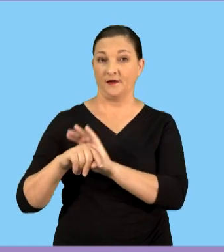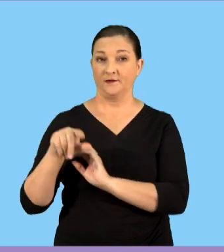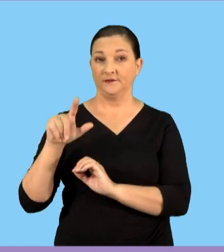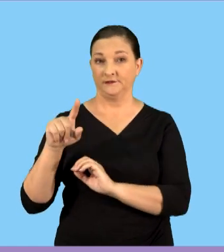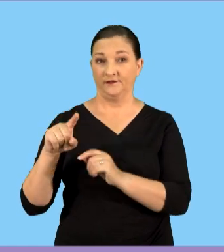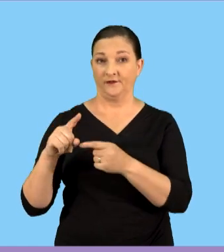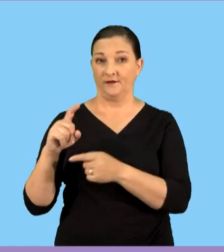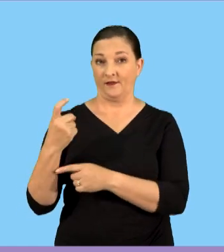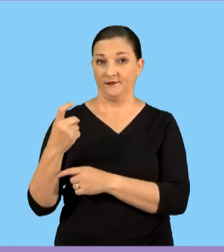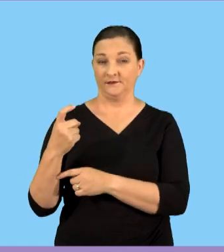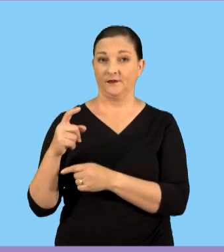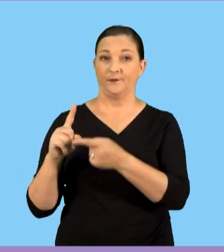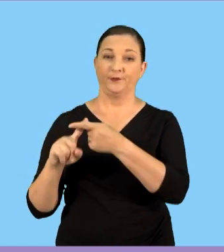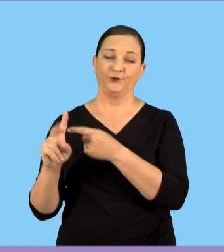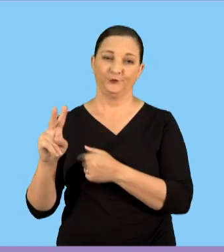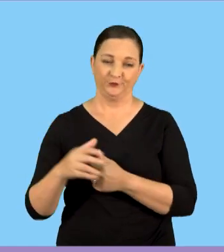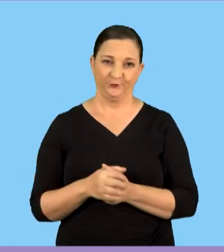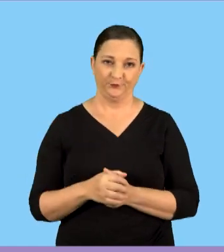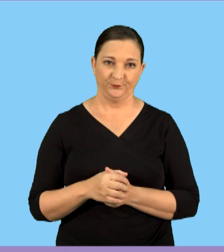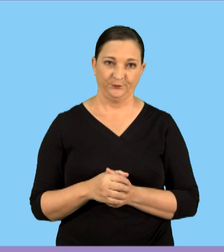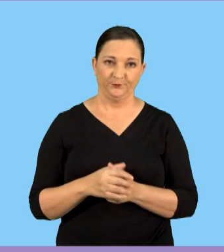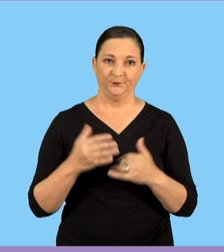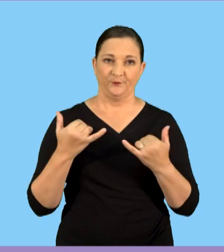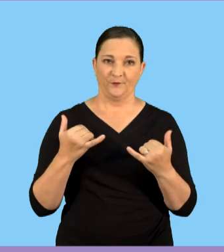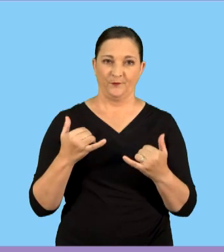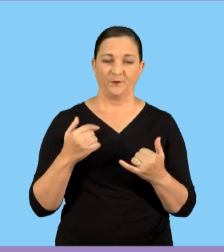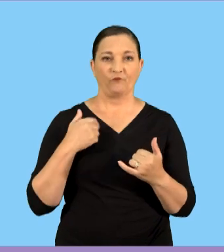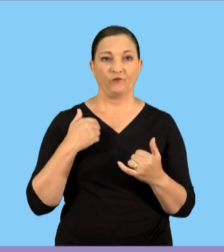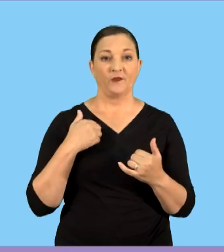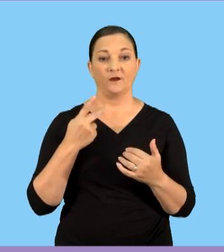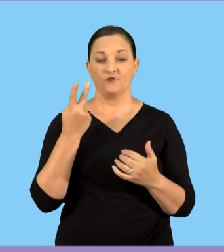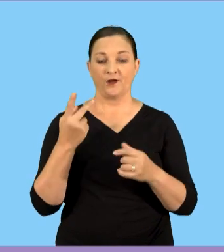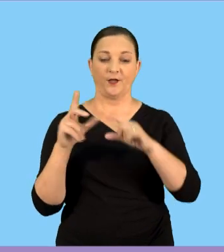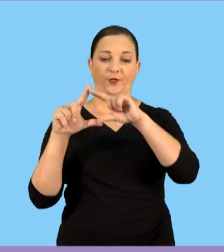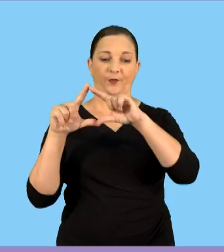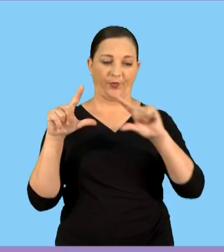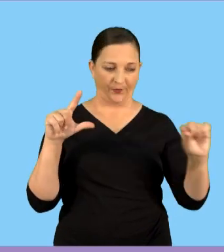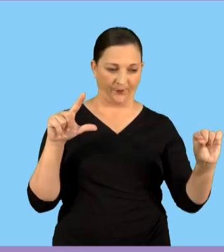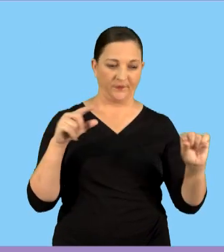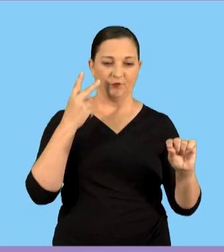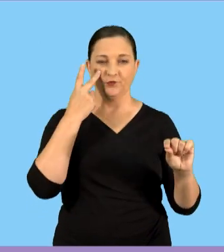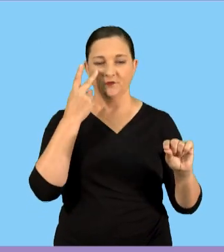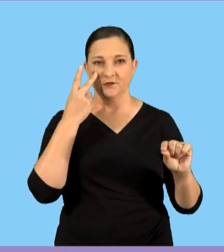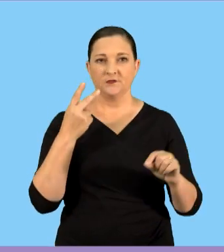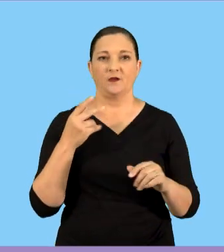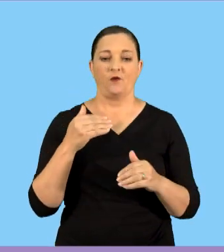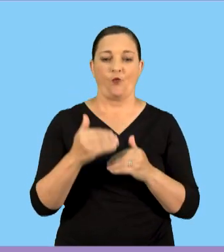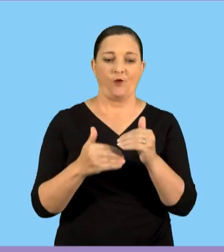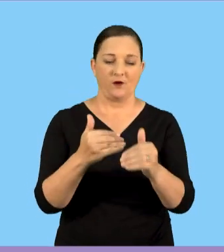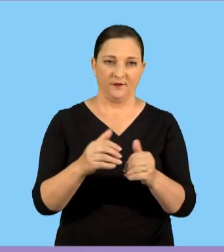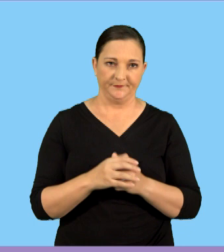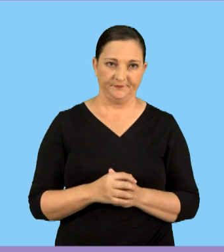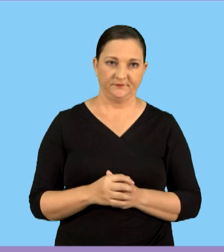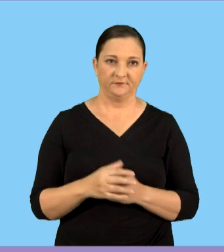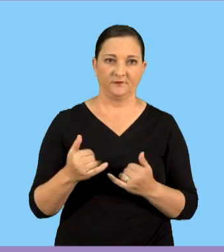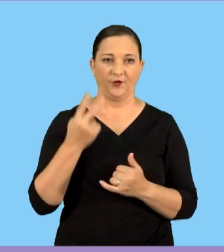minus 7x plus 2. So I have written my expression in descending order, looking